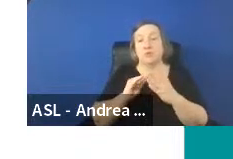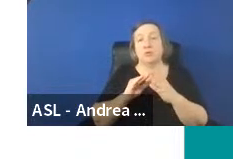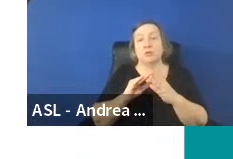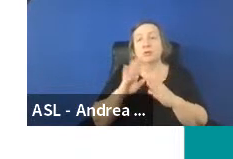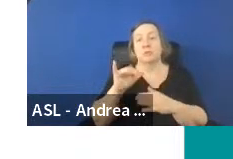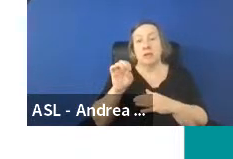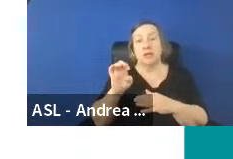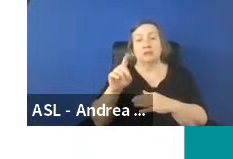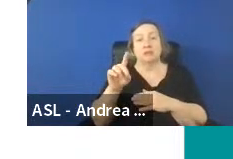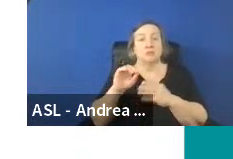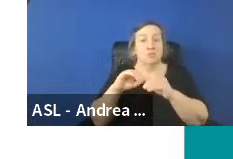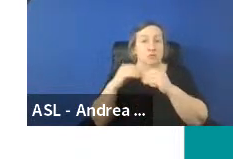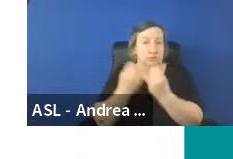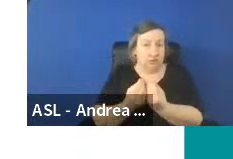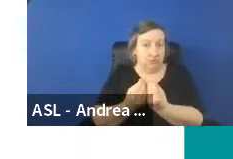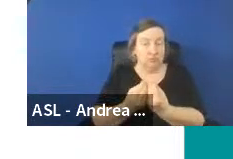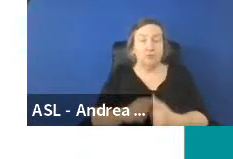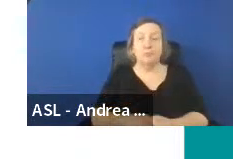organizations.